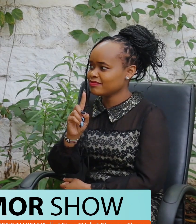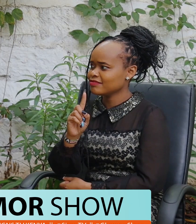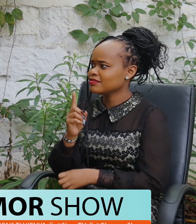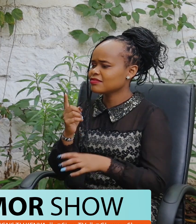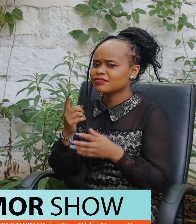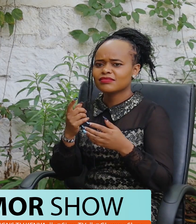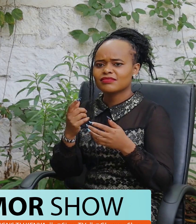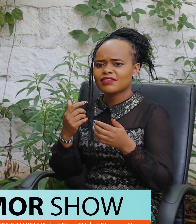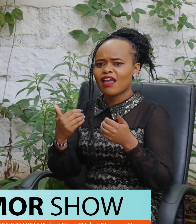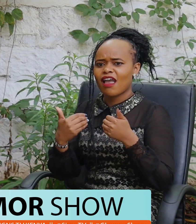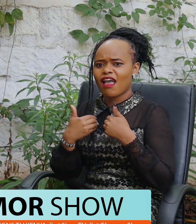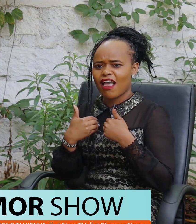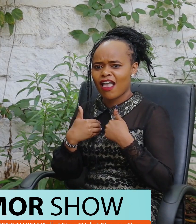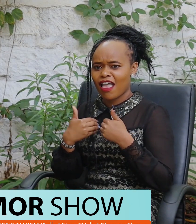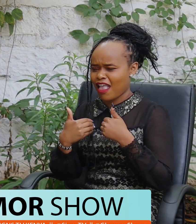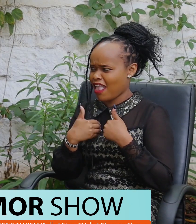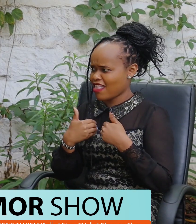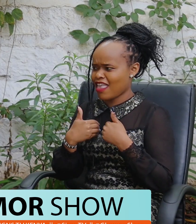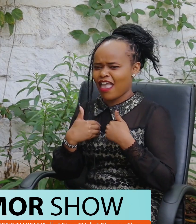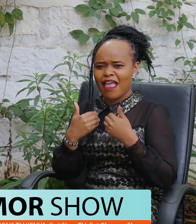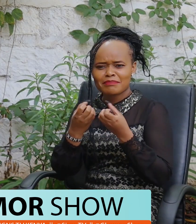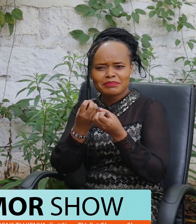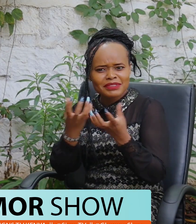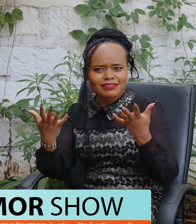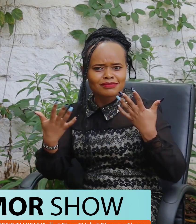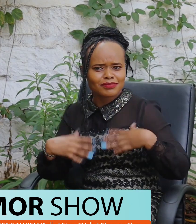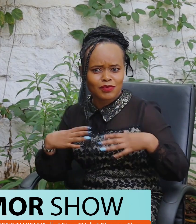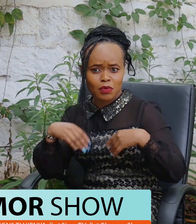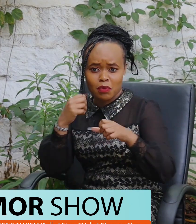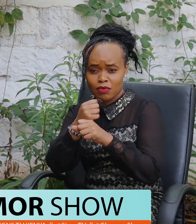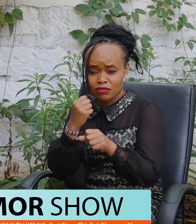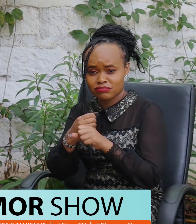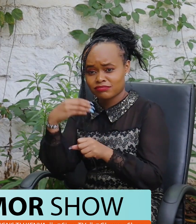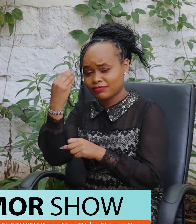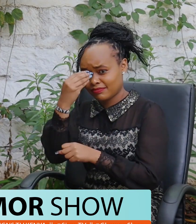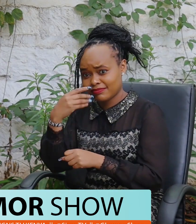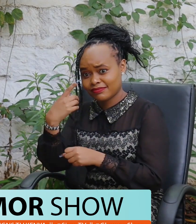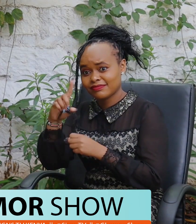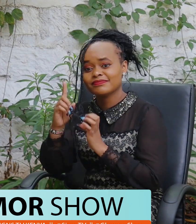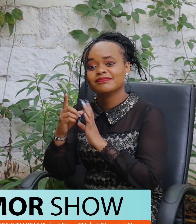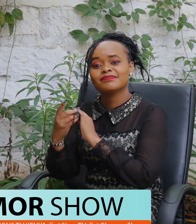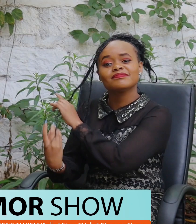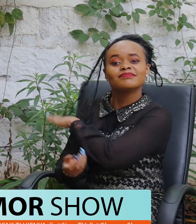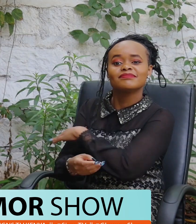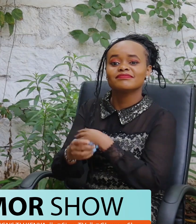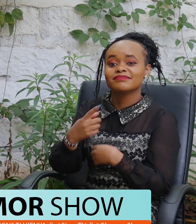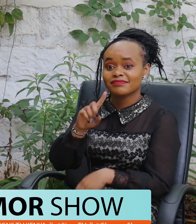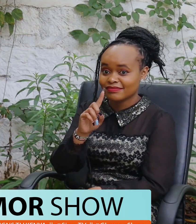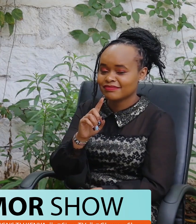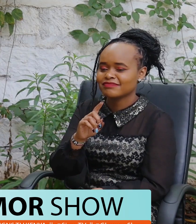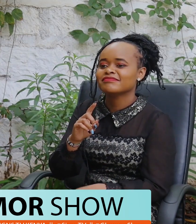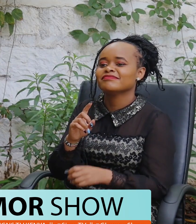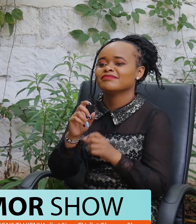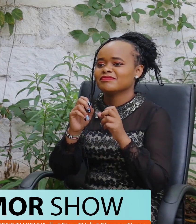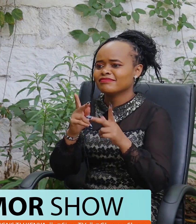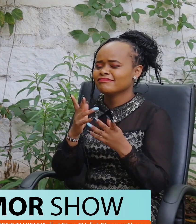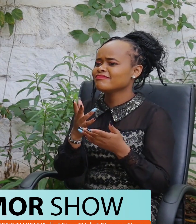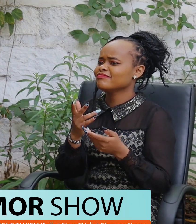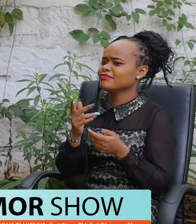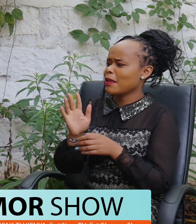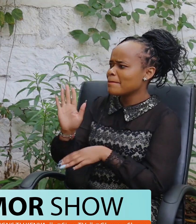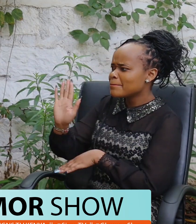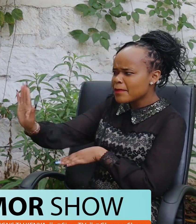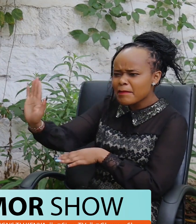the world now has very many makeup artists who are coming up in the industry, and many people are joining this same industry